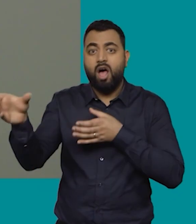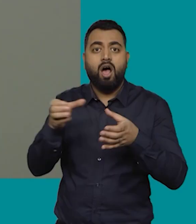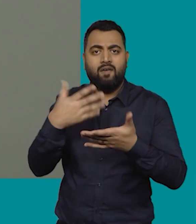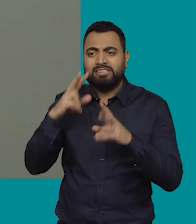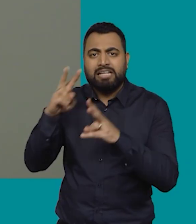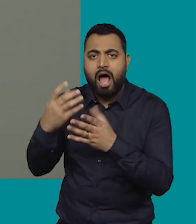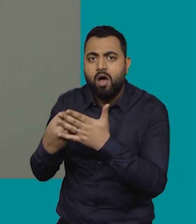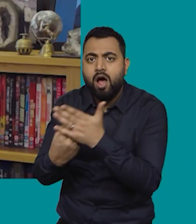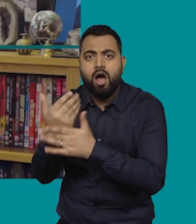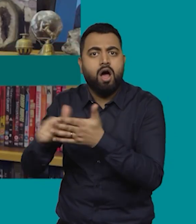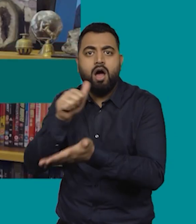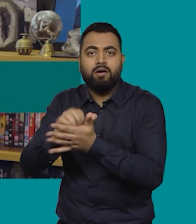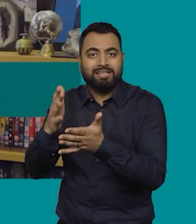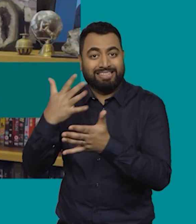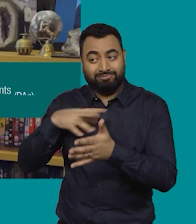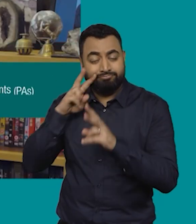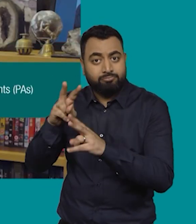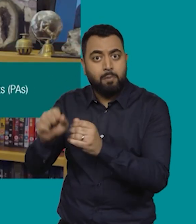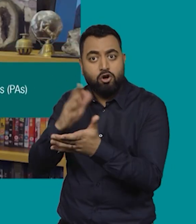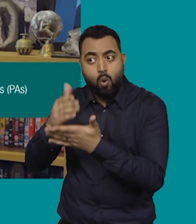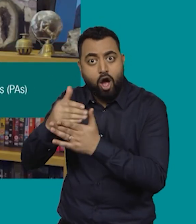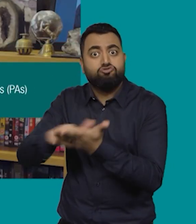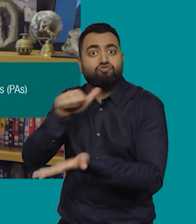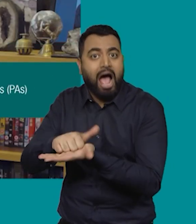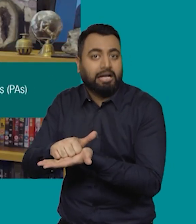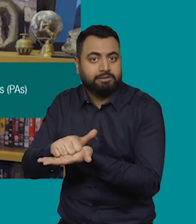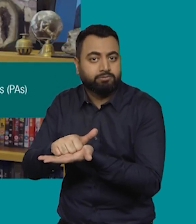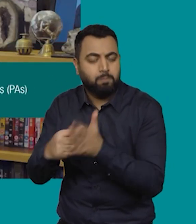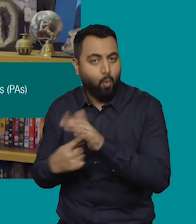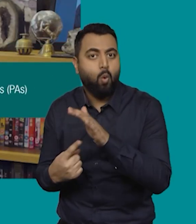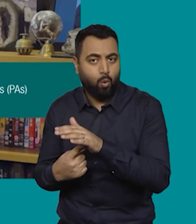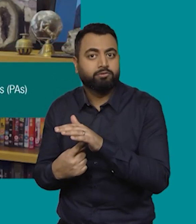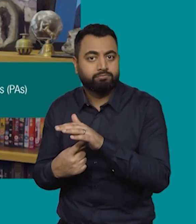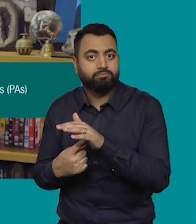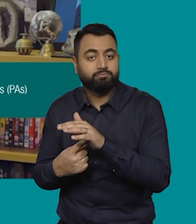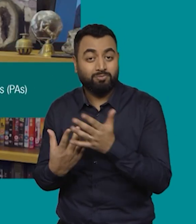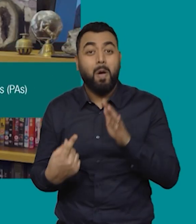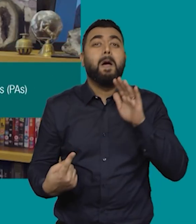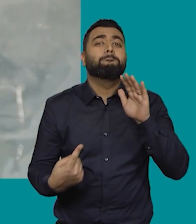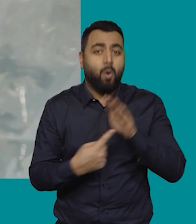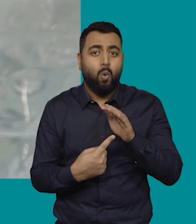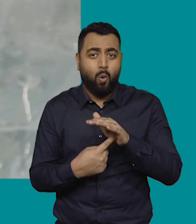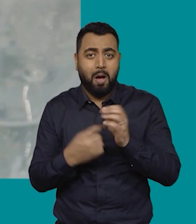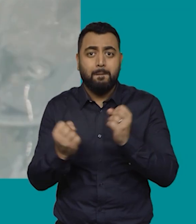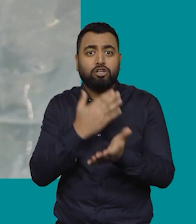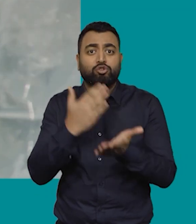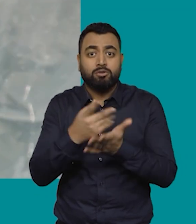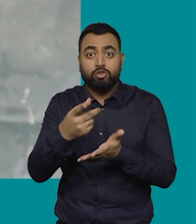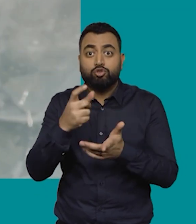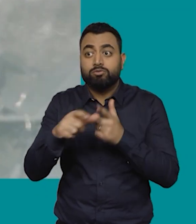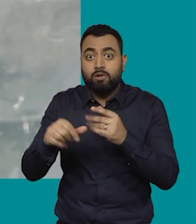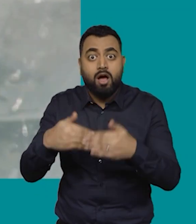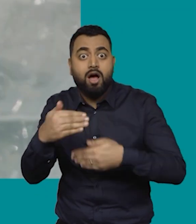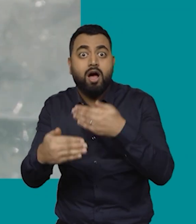enough to actually do the task. So making sure that you do have those kind of minimum standards for people to uphold is vitally important. If the standards weren't